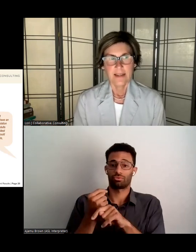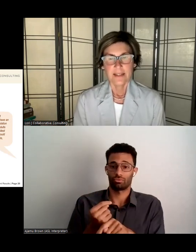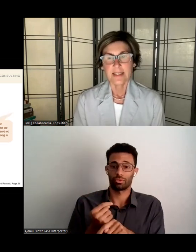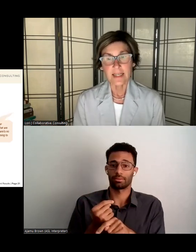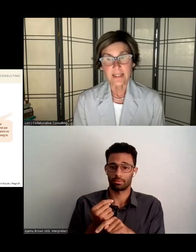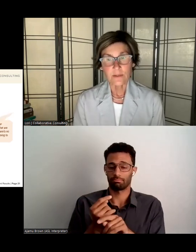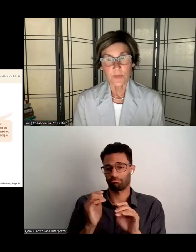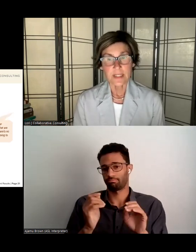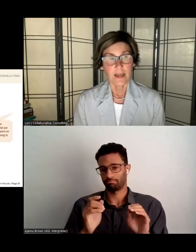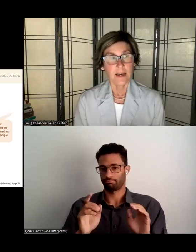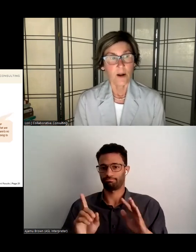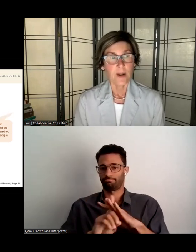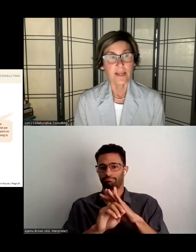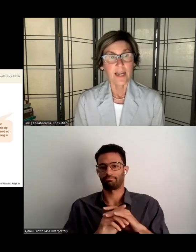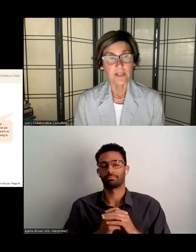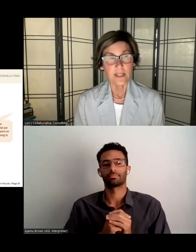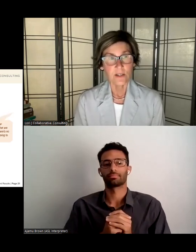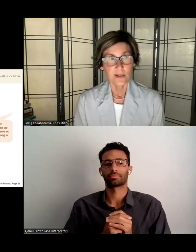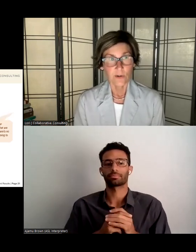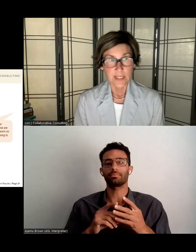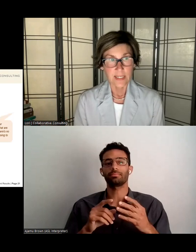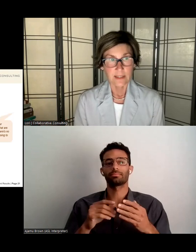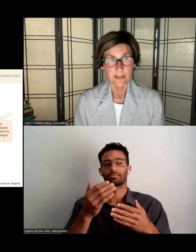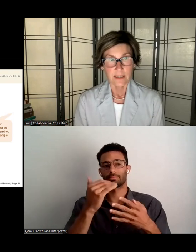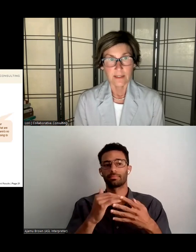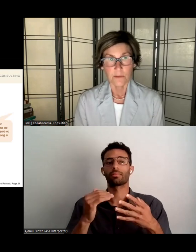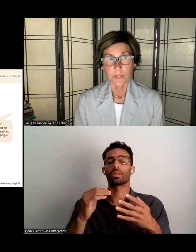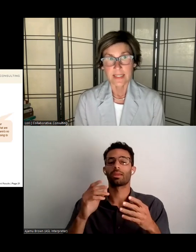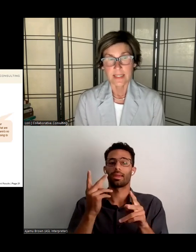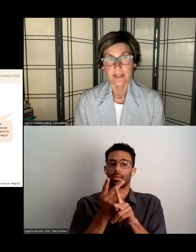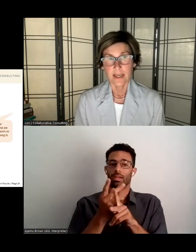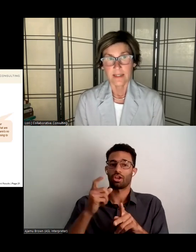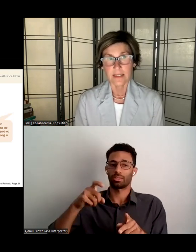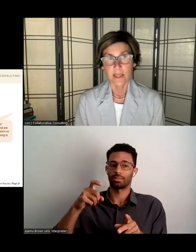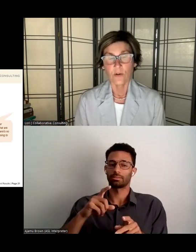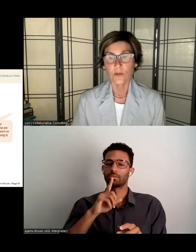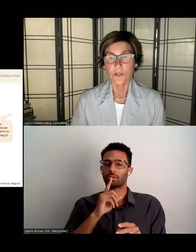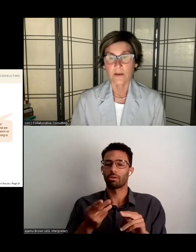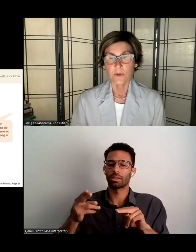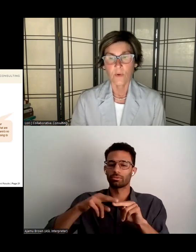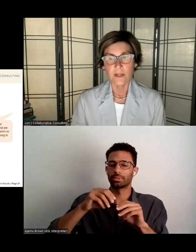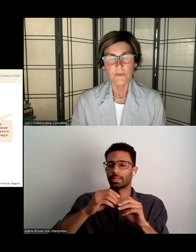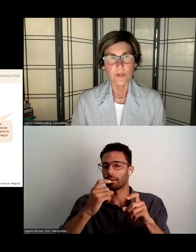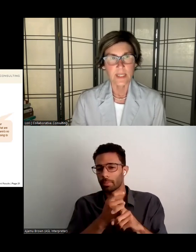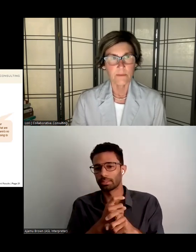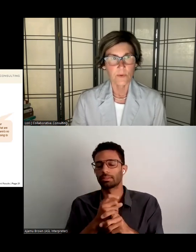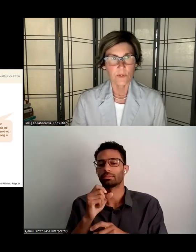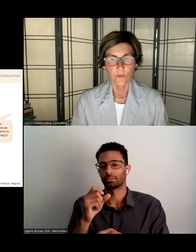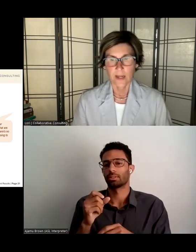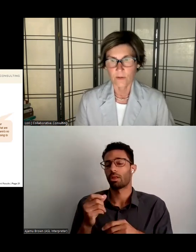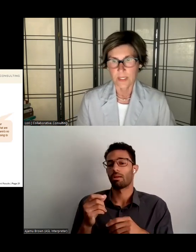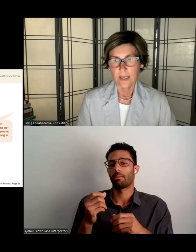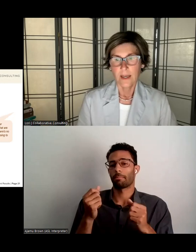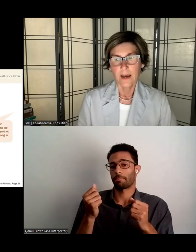play. The second was around care needs are increasing in complexity, and stakeholders offered quite a few